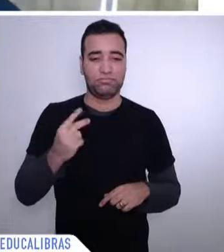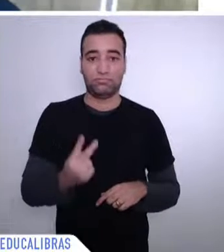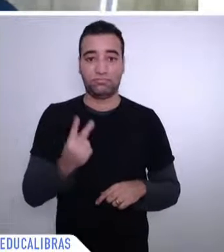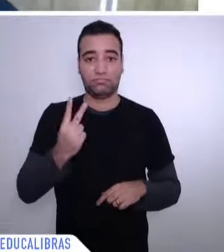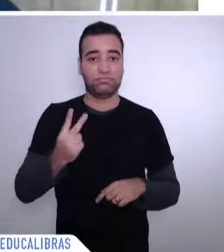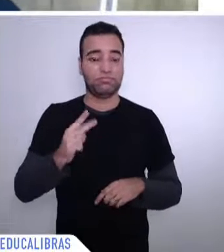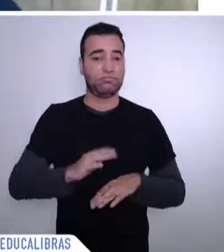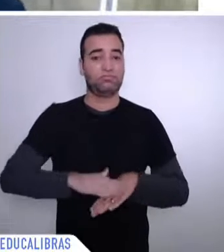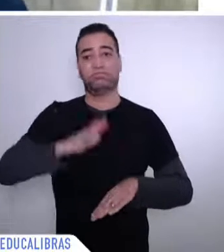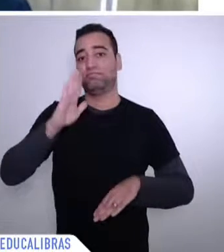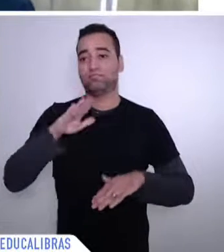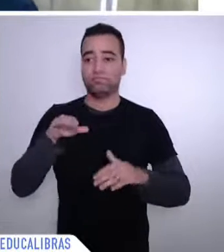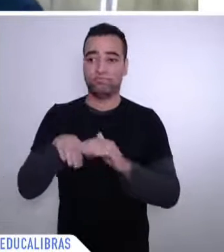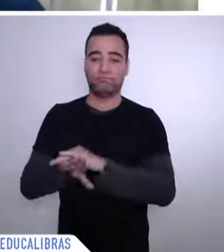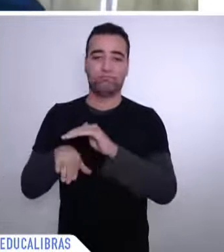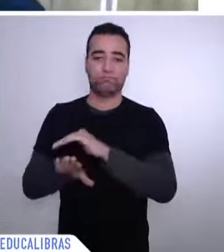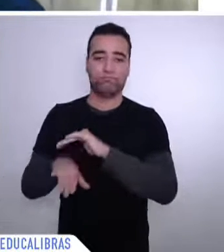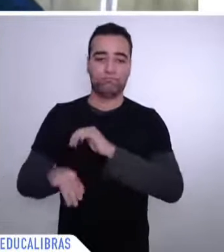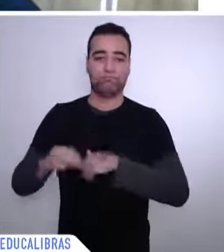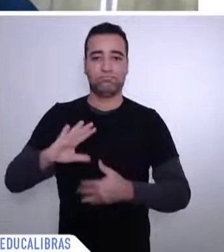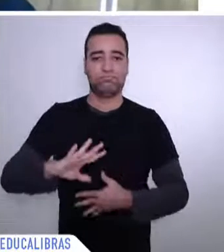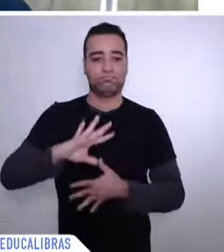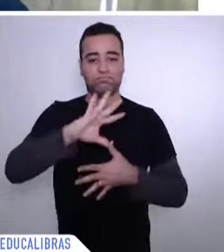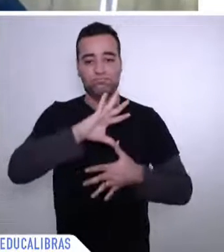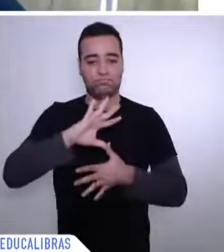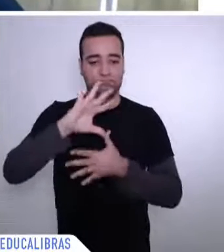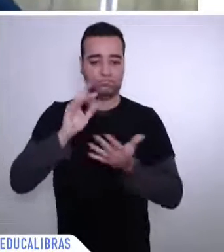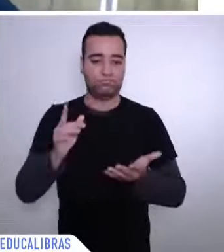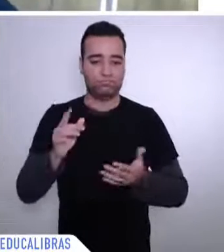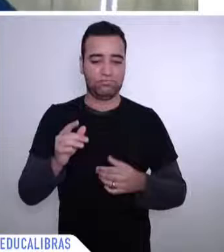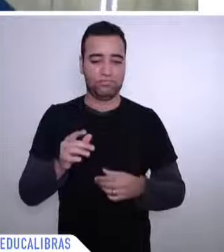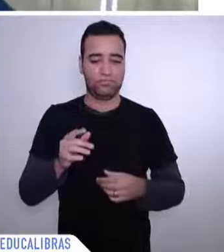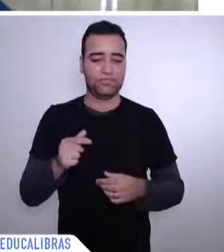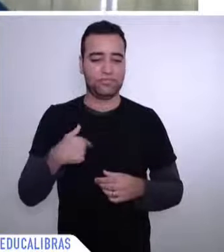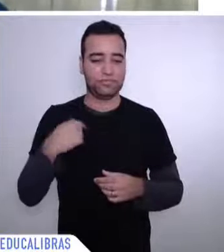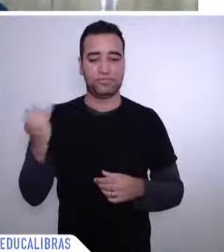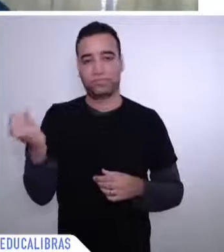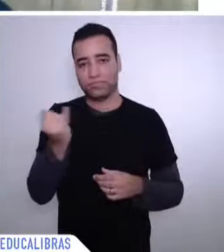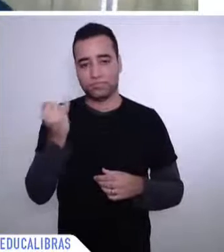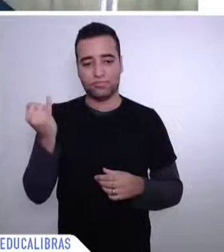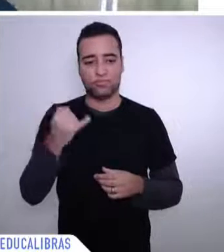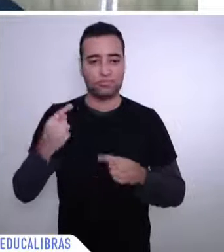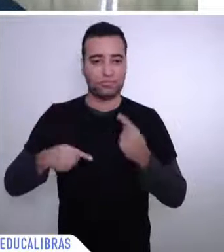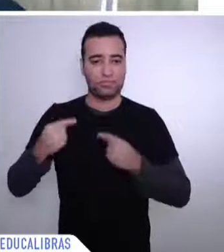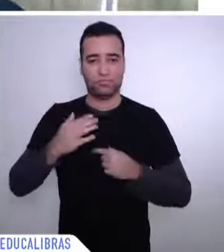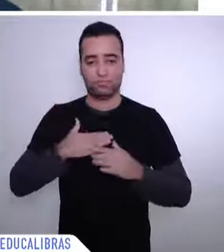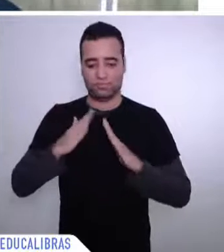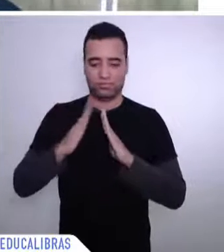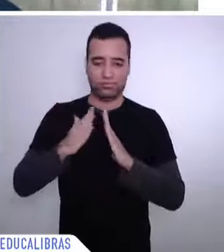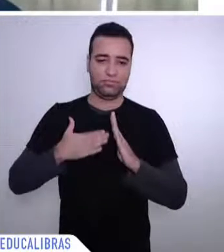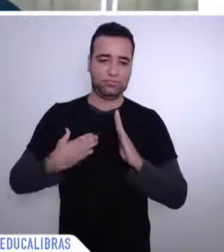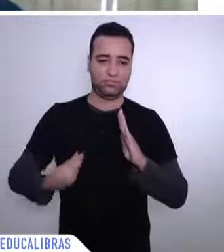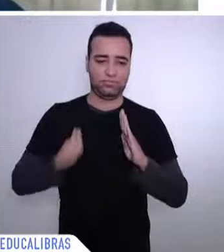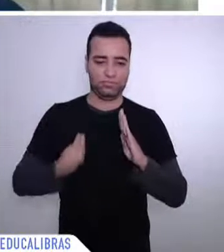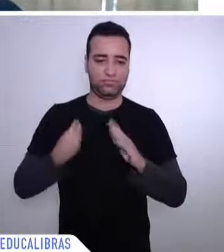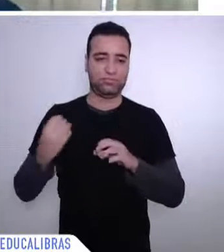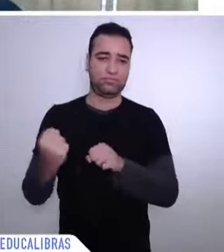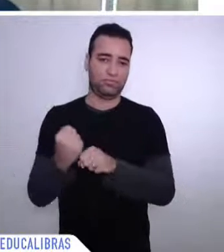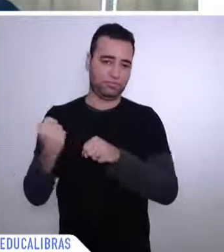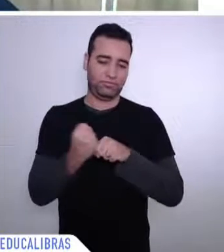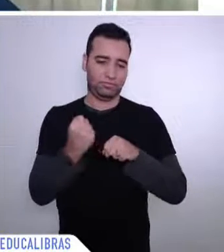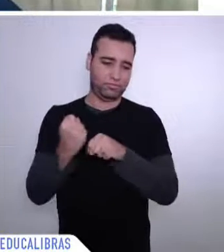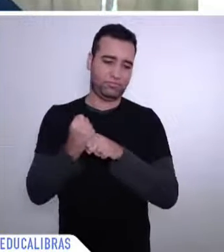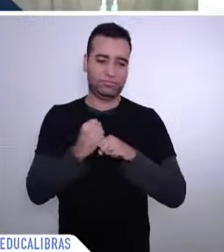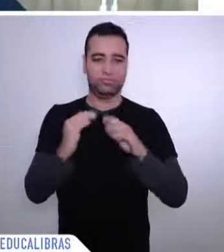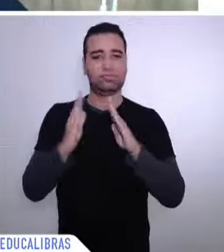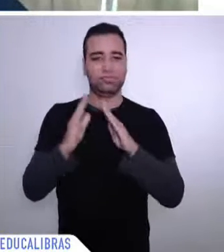have been used, if you consider both of these funds that I've mentioned before. It's important in the program we call